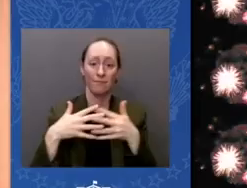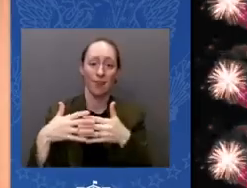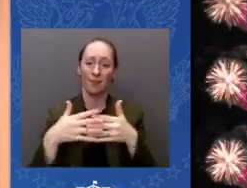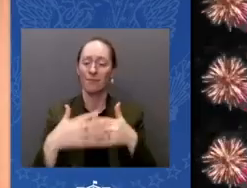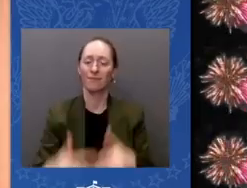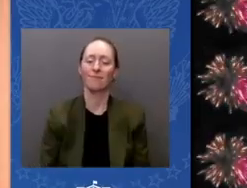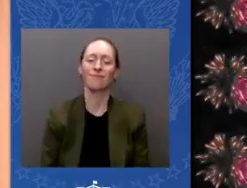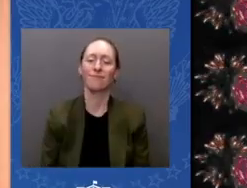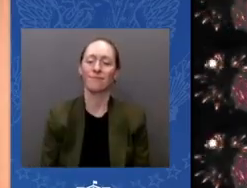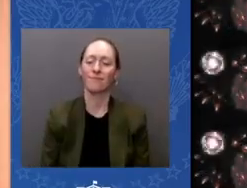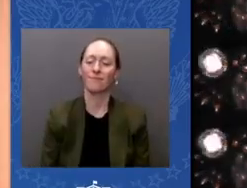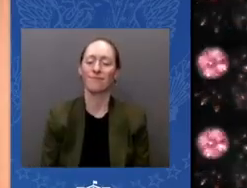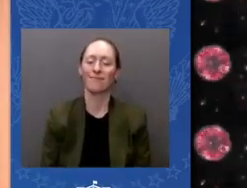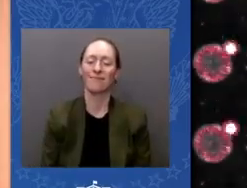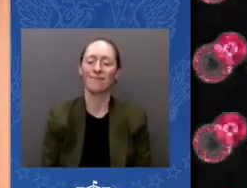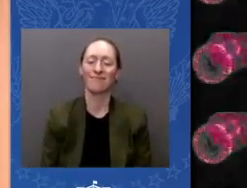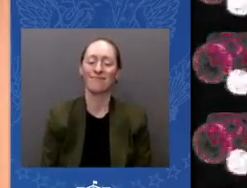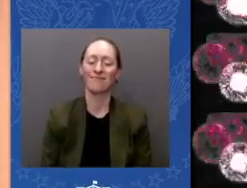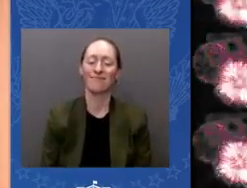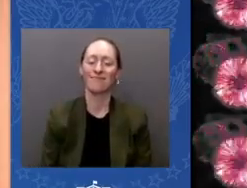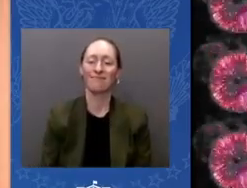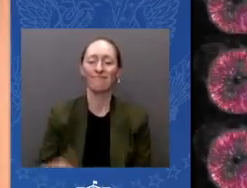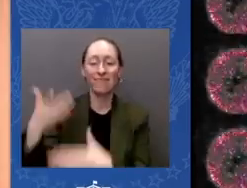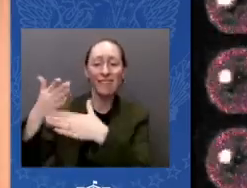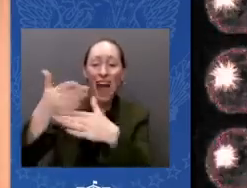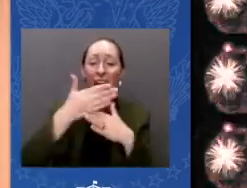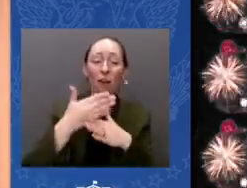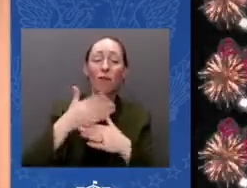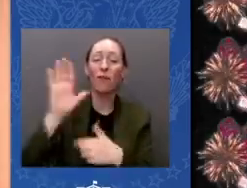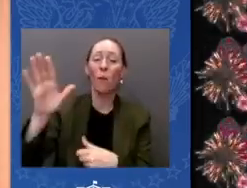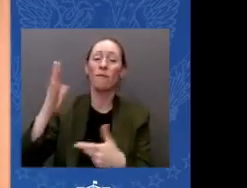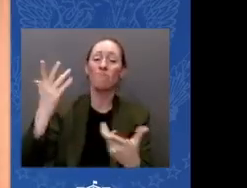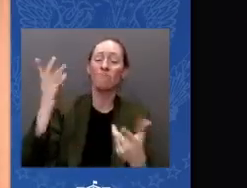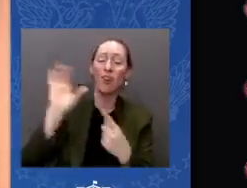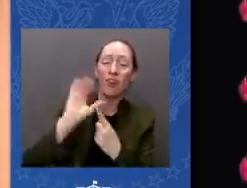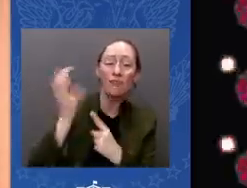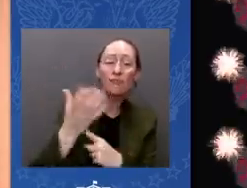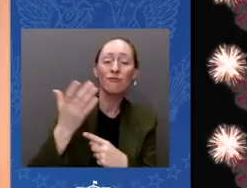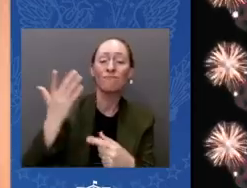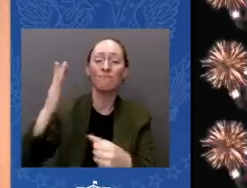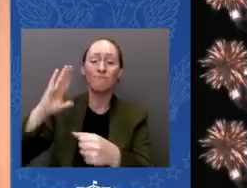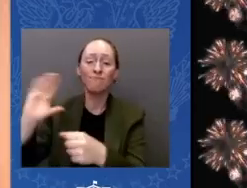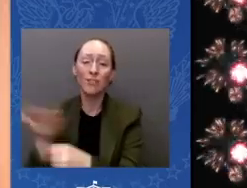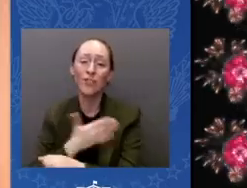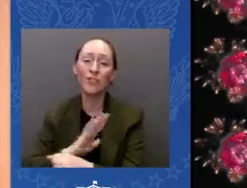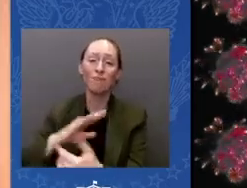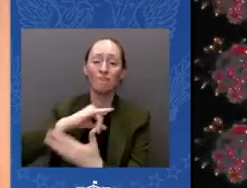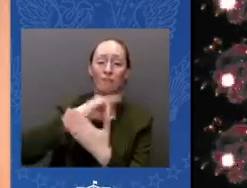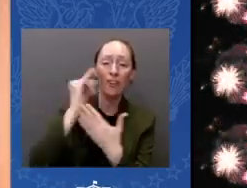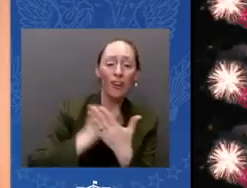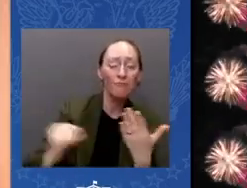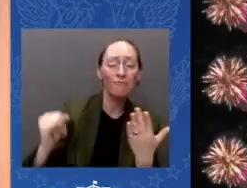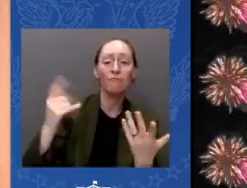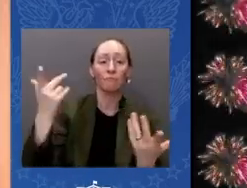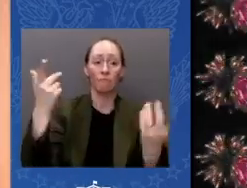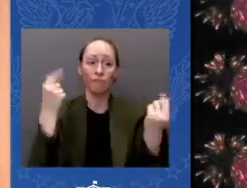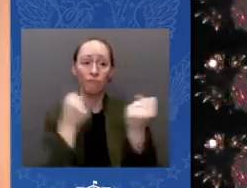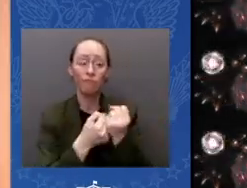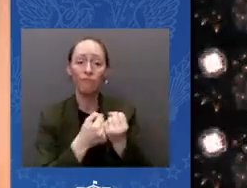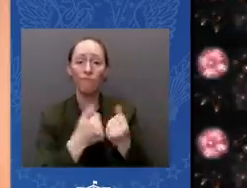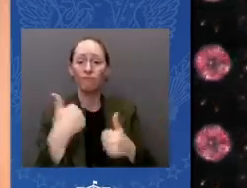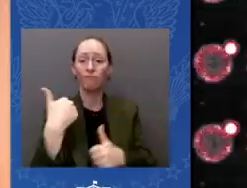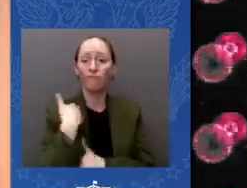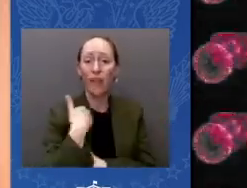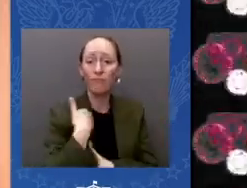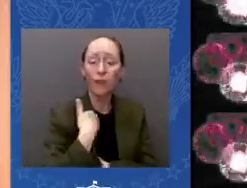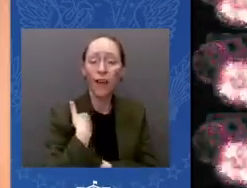that we can do big things, supporting our veterans, ending cancer as we know it, taking on gun violence. And by the way, we're